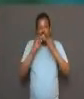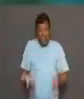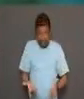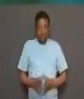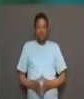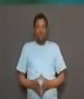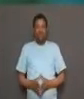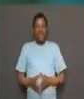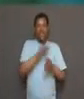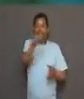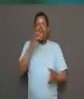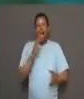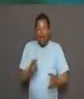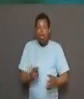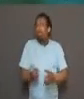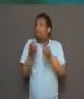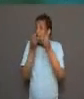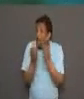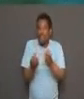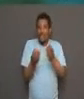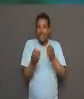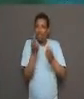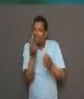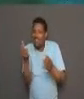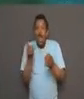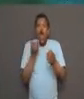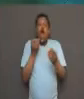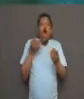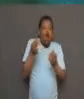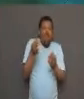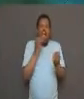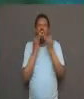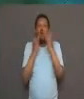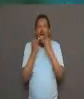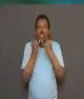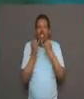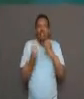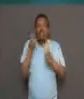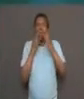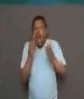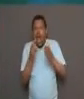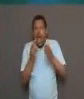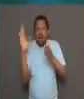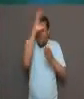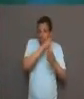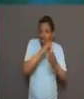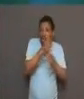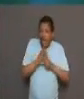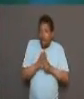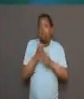There are many pieces of information which are considered marginal. The